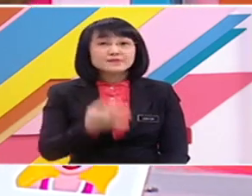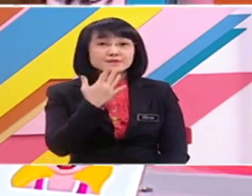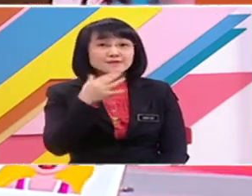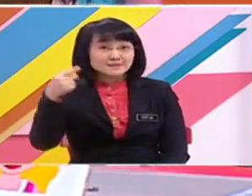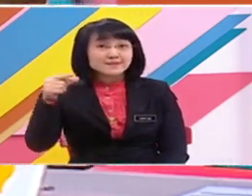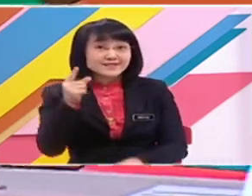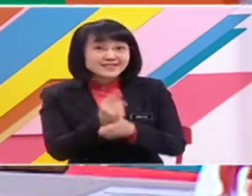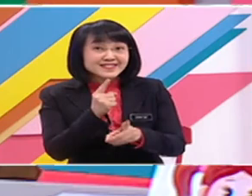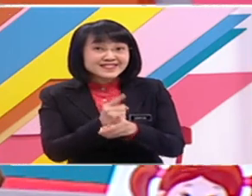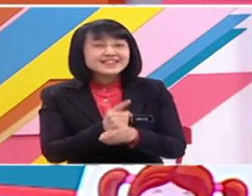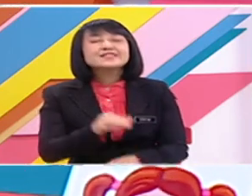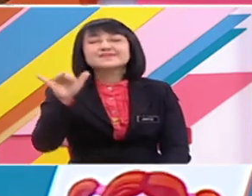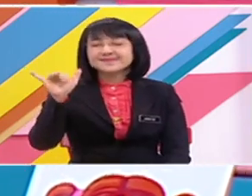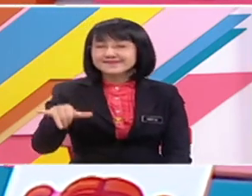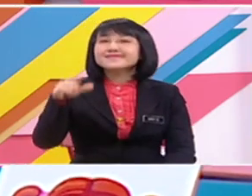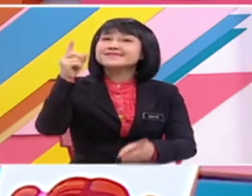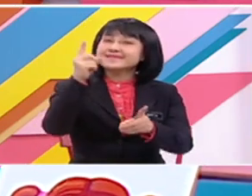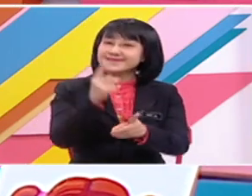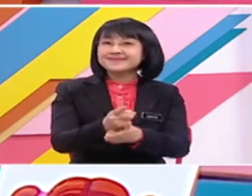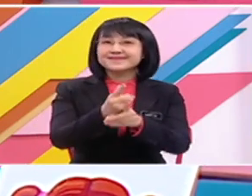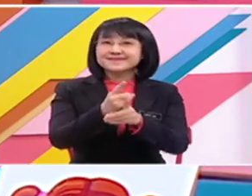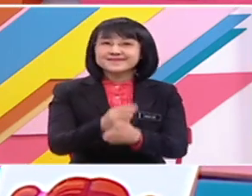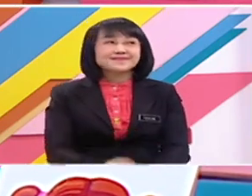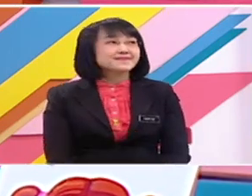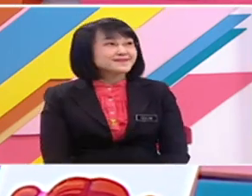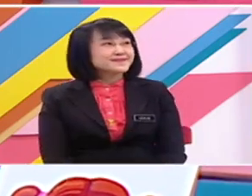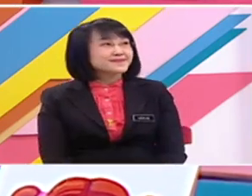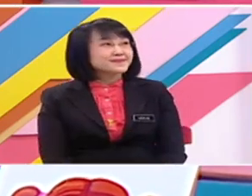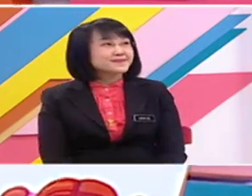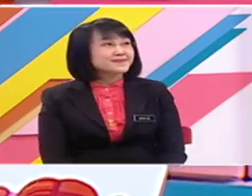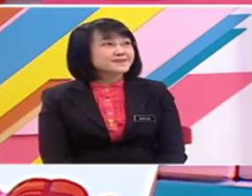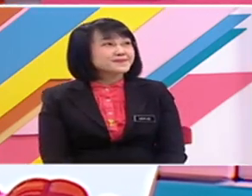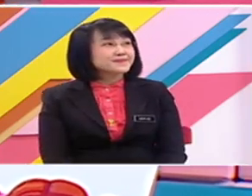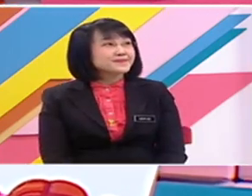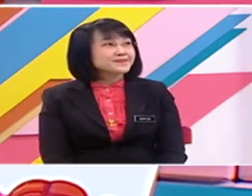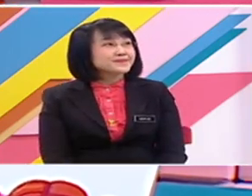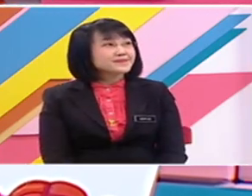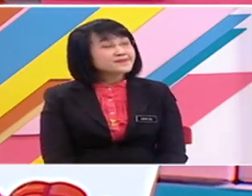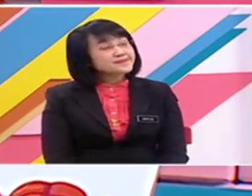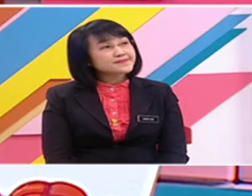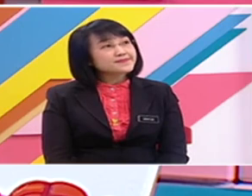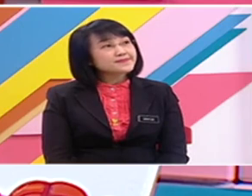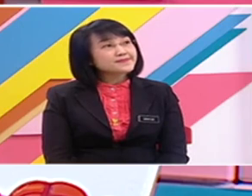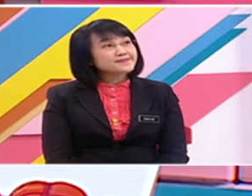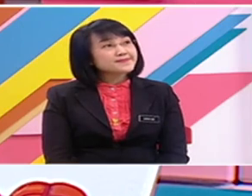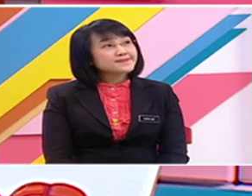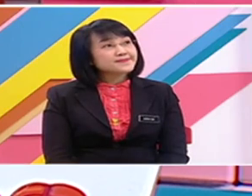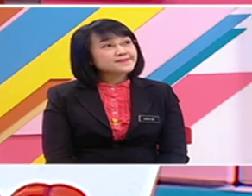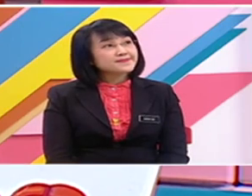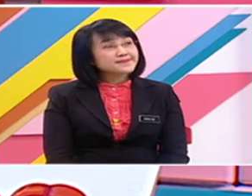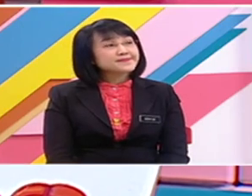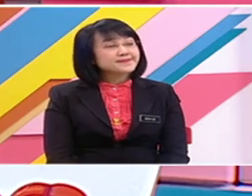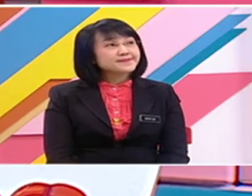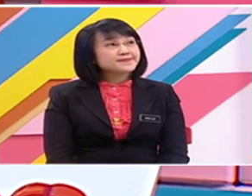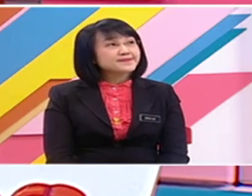one. Yes, you got it right. Okay. Okay. Do you know what is the features of the T-shirt? First of all, as I can see from